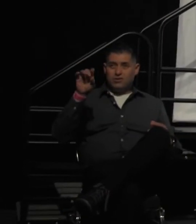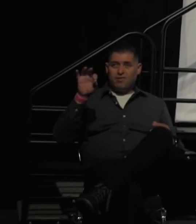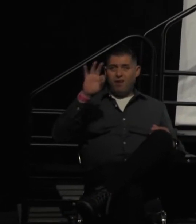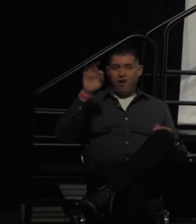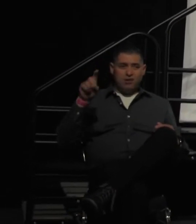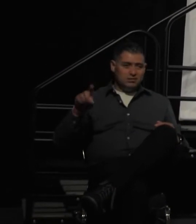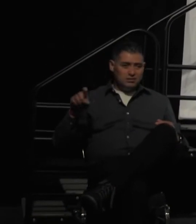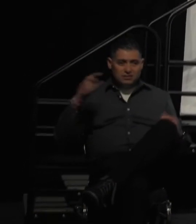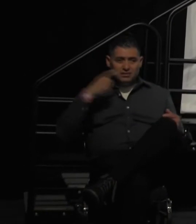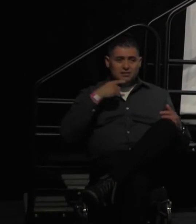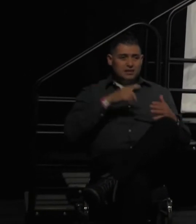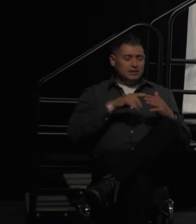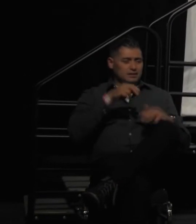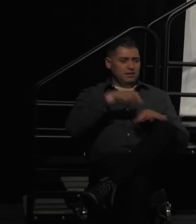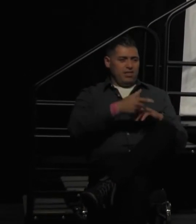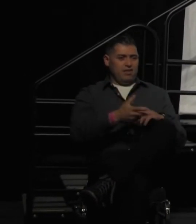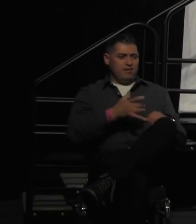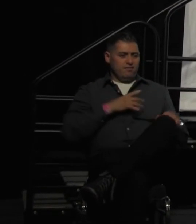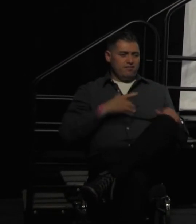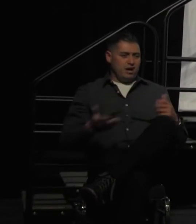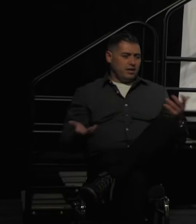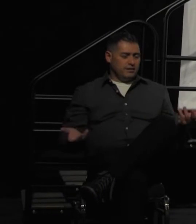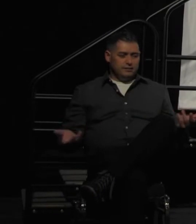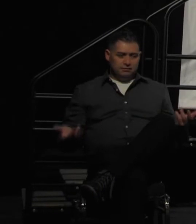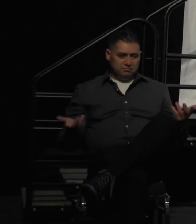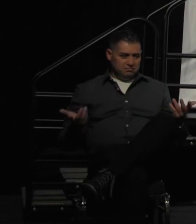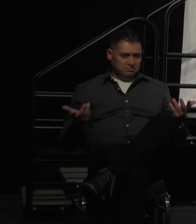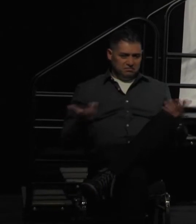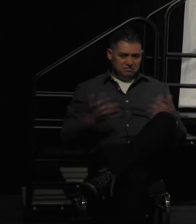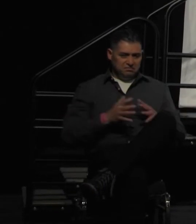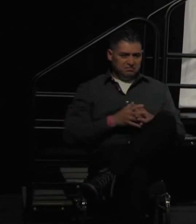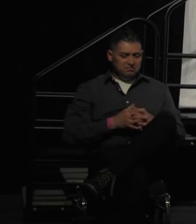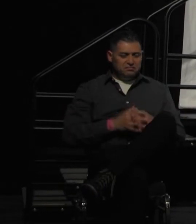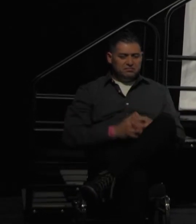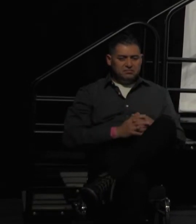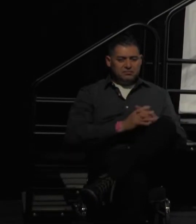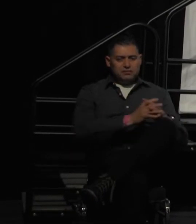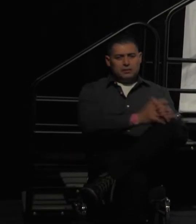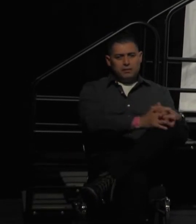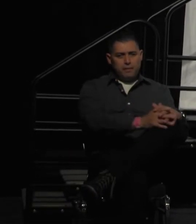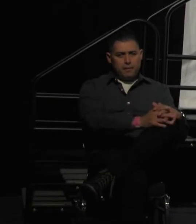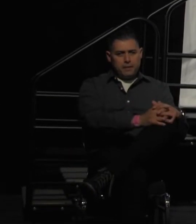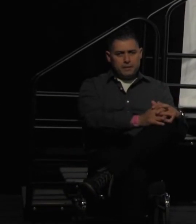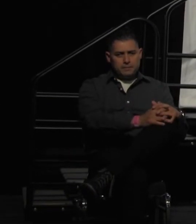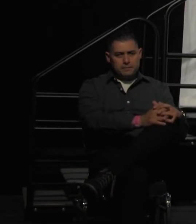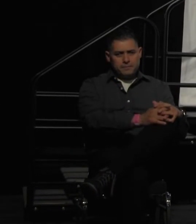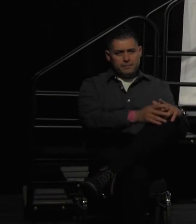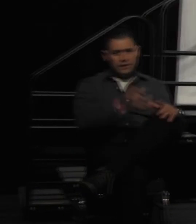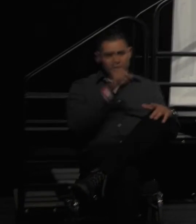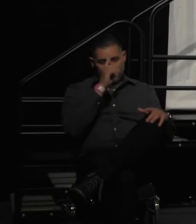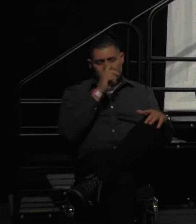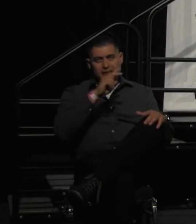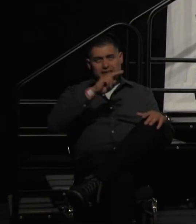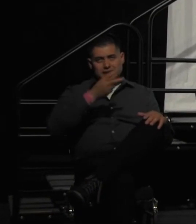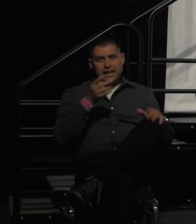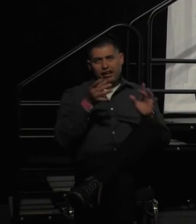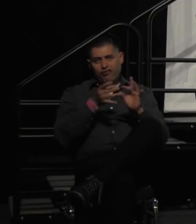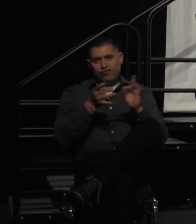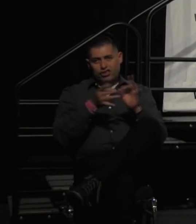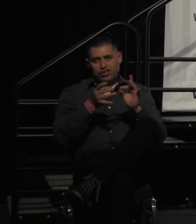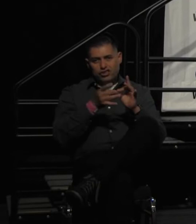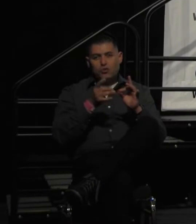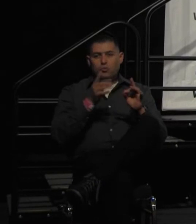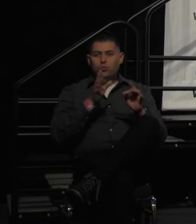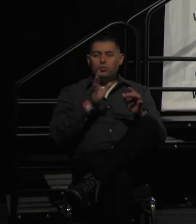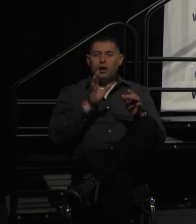I go, okay, just stand on the spot. It's going to fall on you. You know, I think the second verse of Up in Smoke, when you do it in